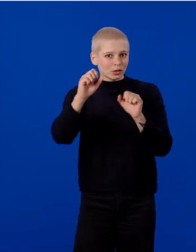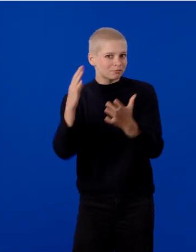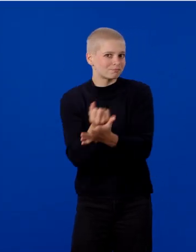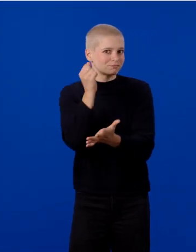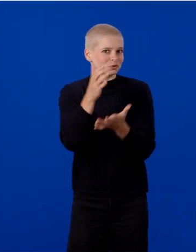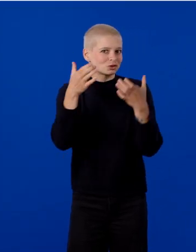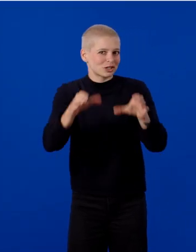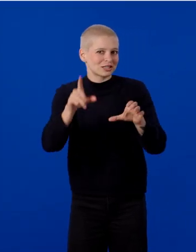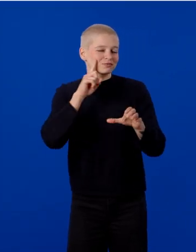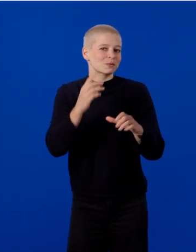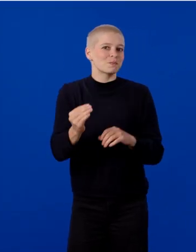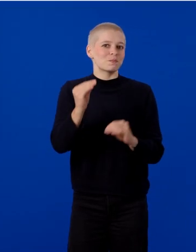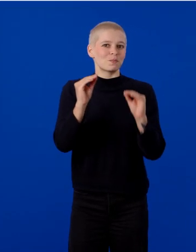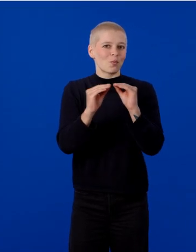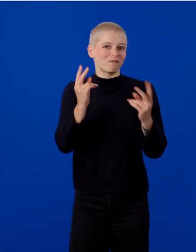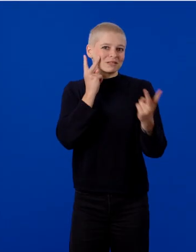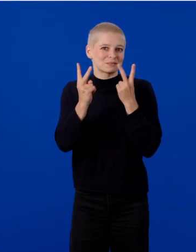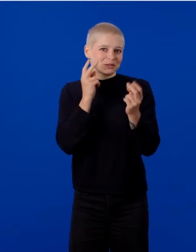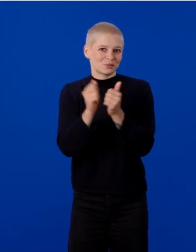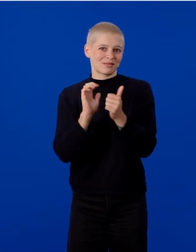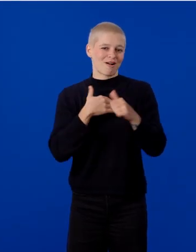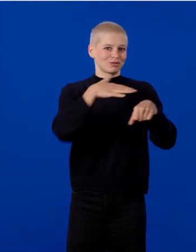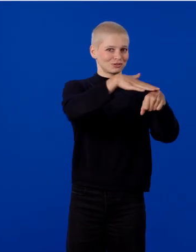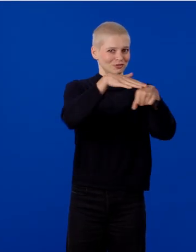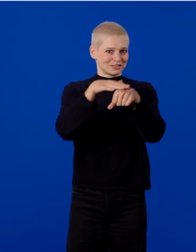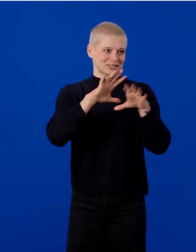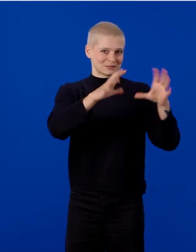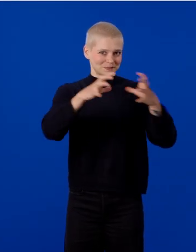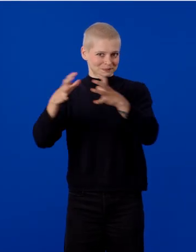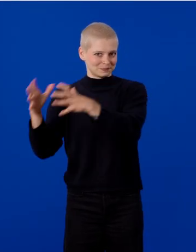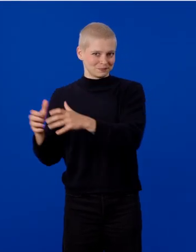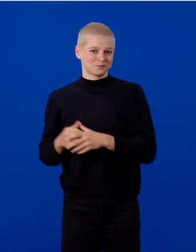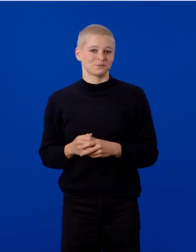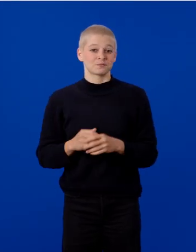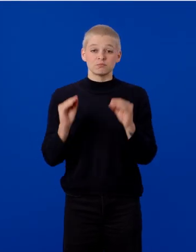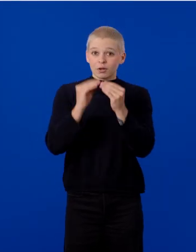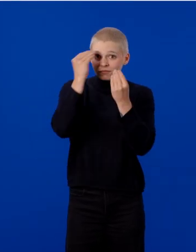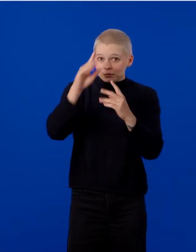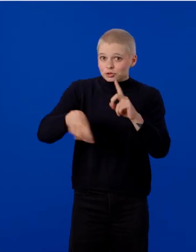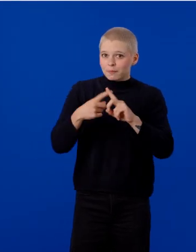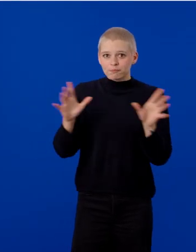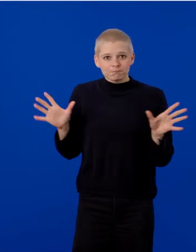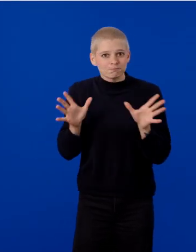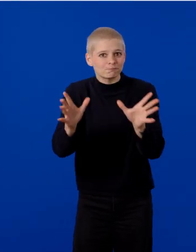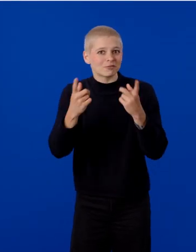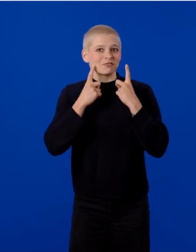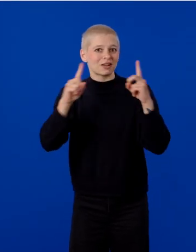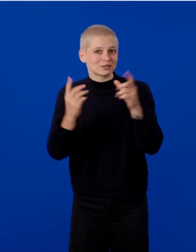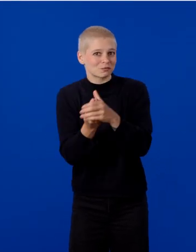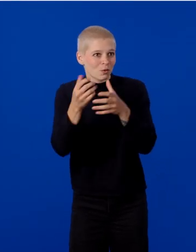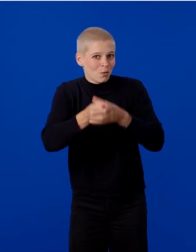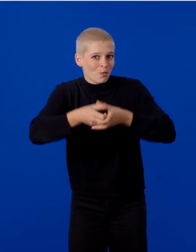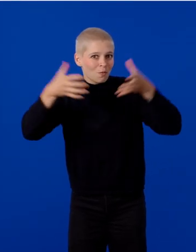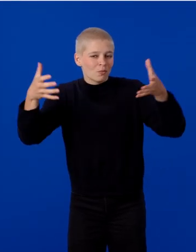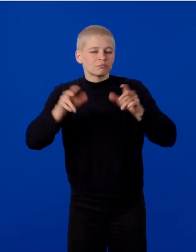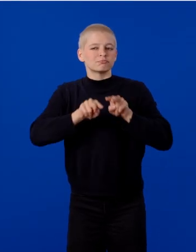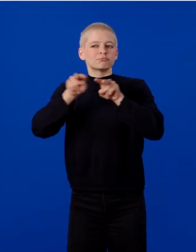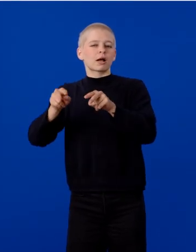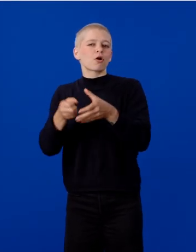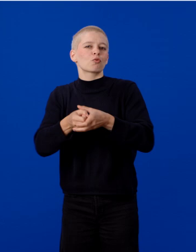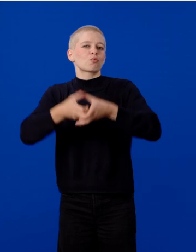for greater visibility on our surfaces. For more information about driving effective growth, check